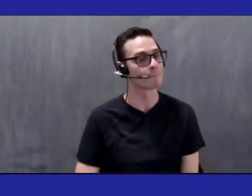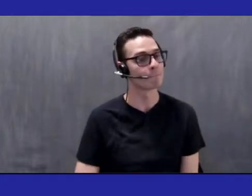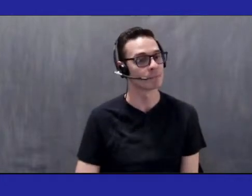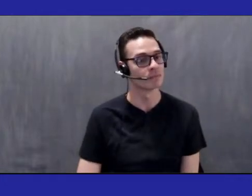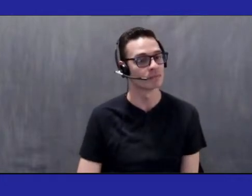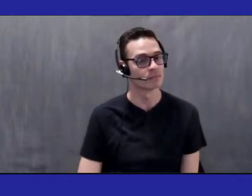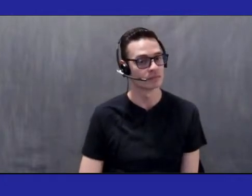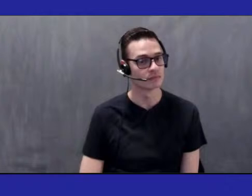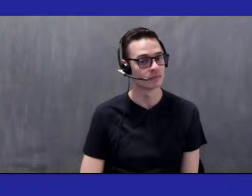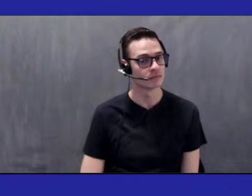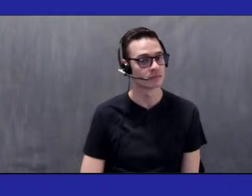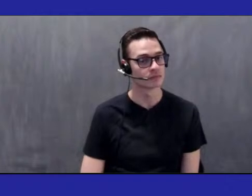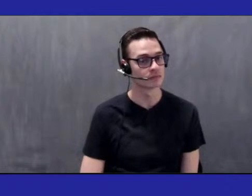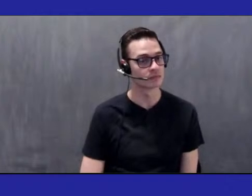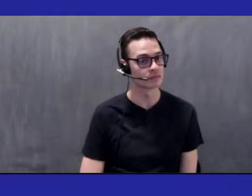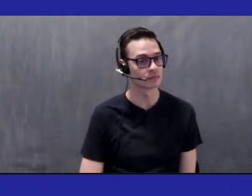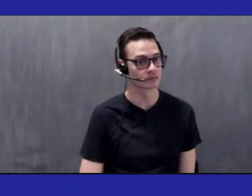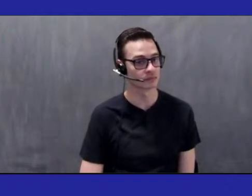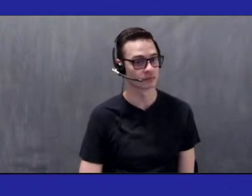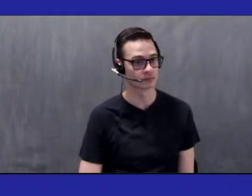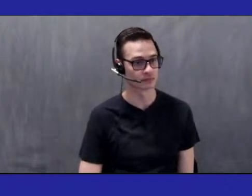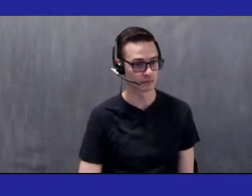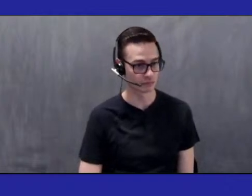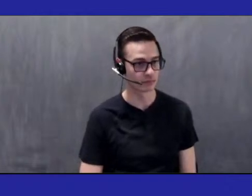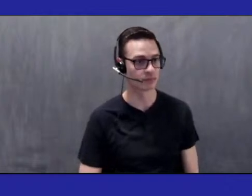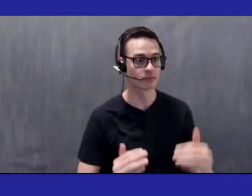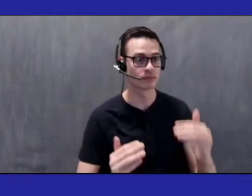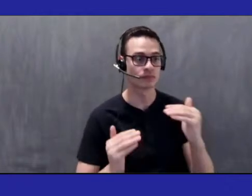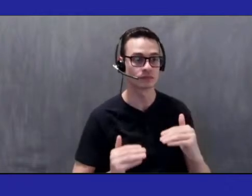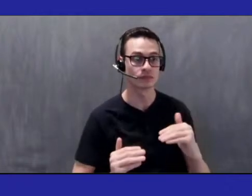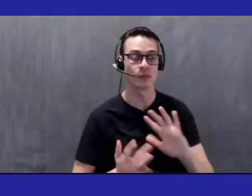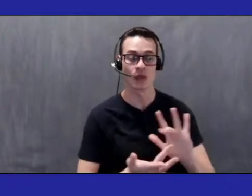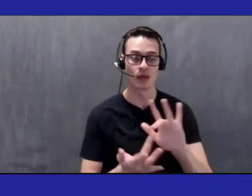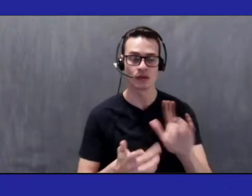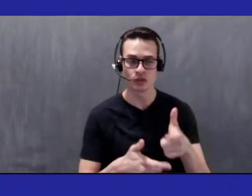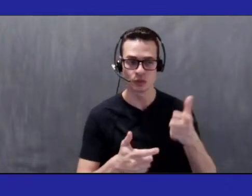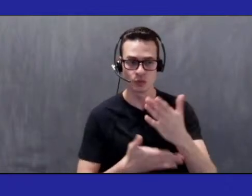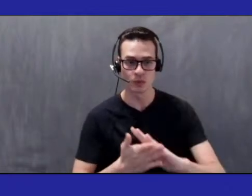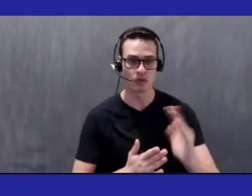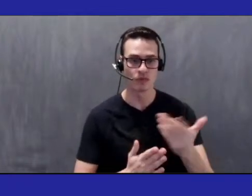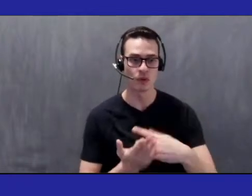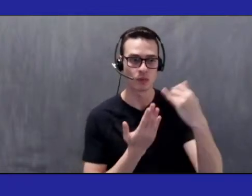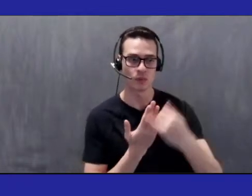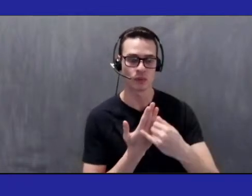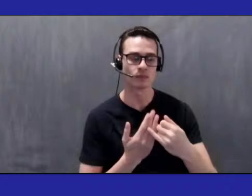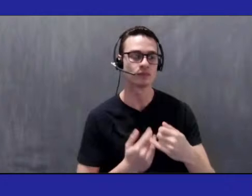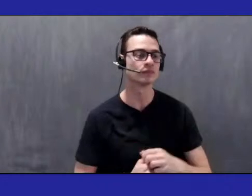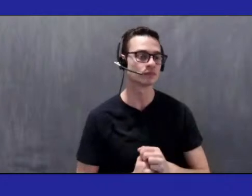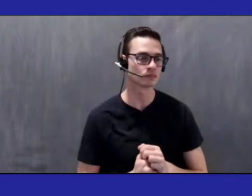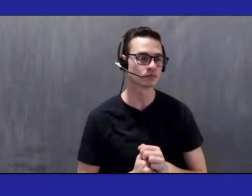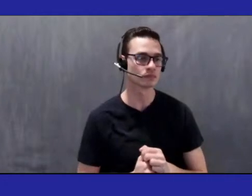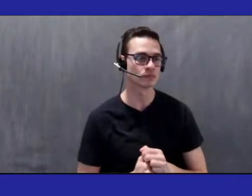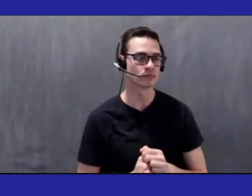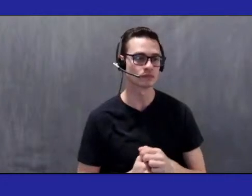So communication and outreach is a big part of the program and where we're beginning to focus more.